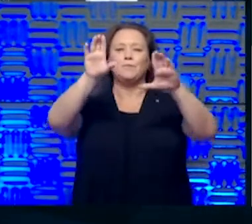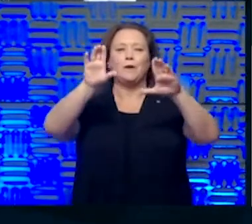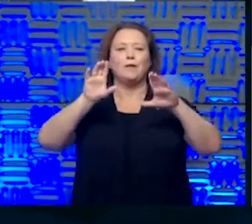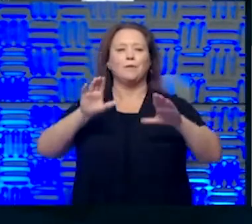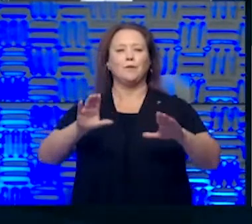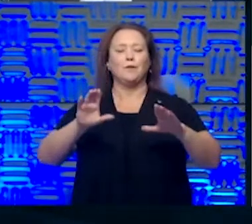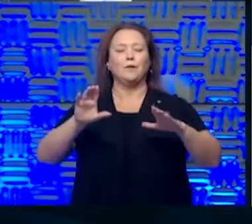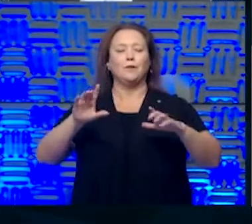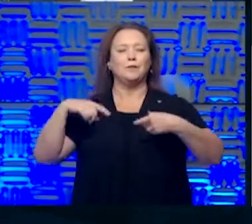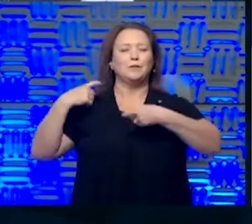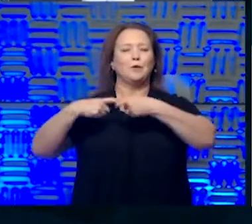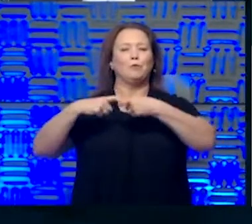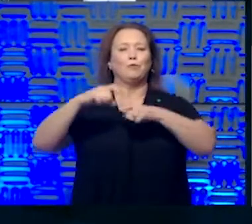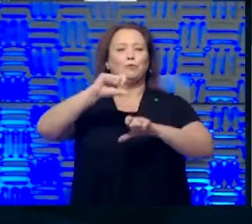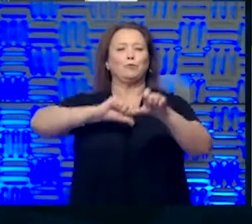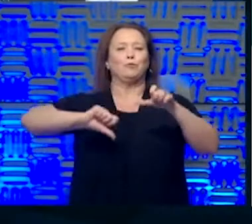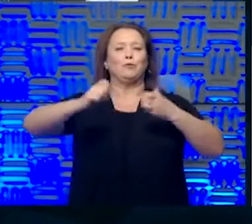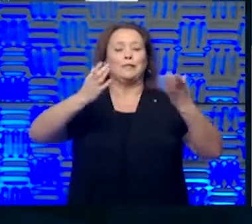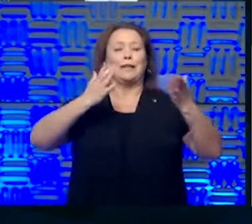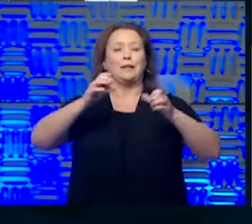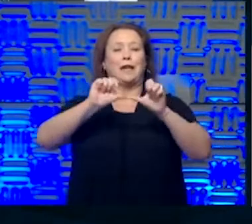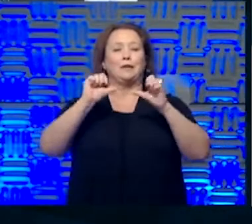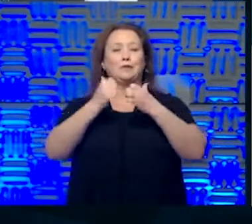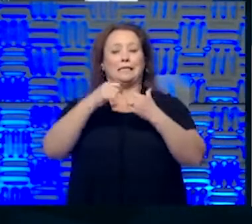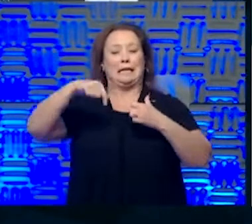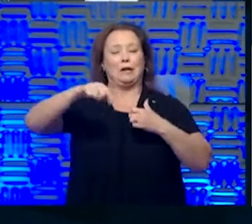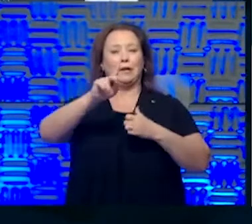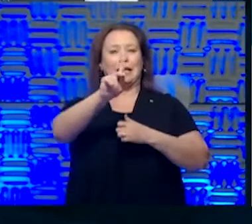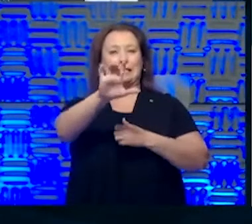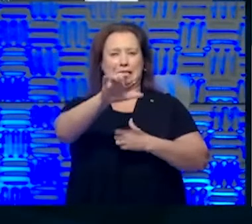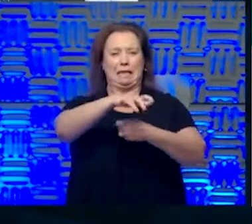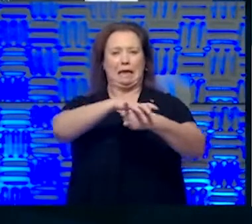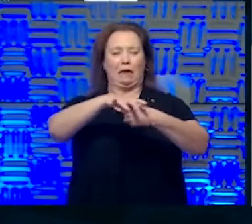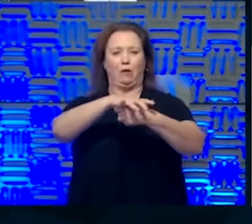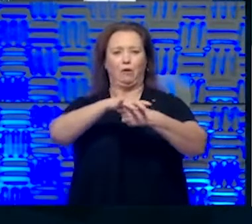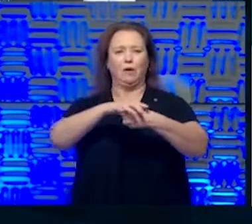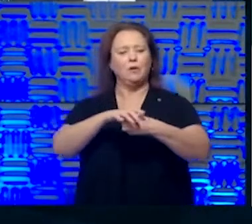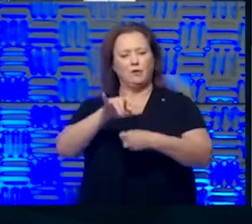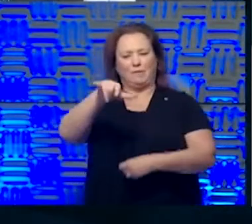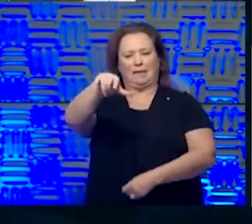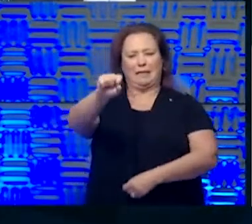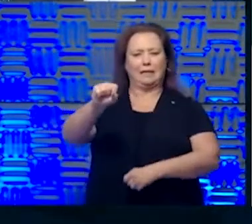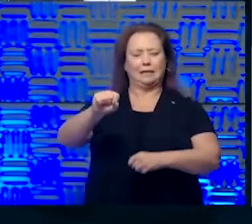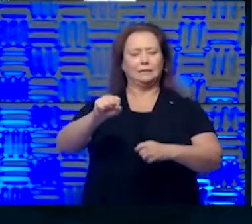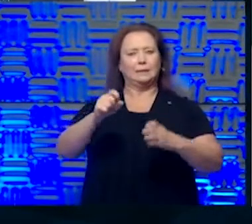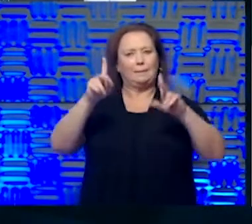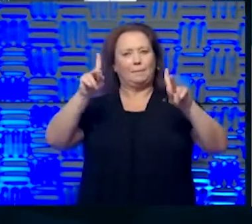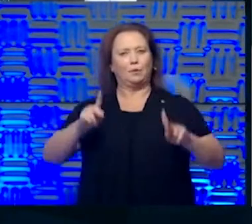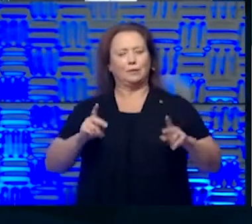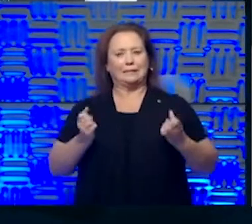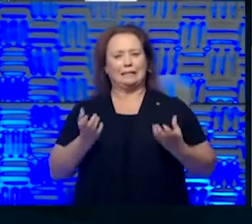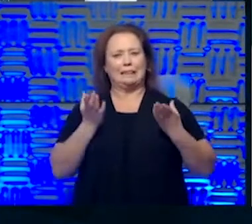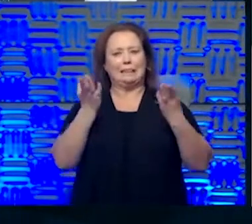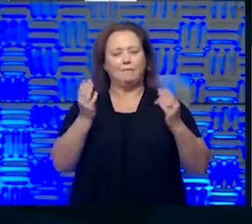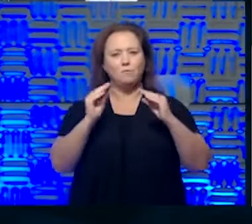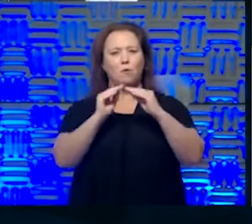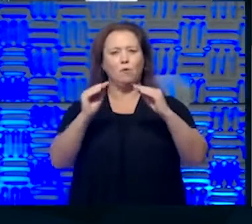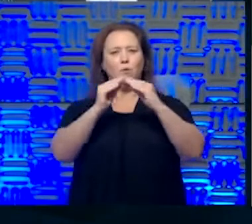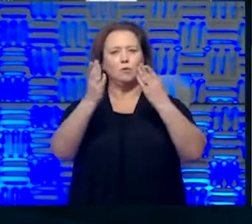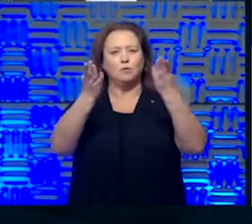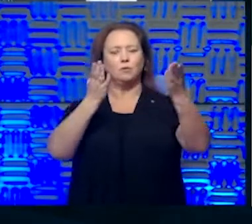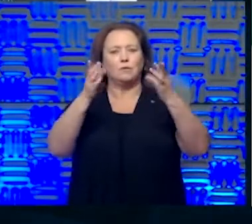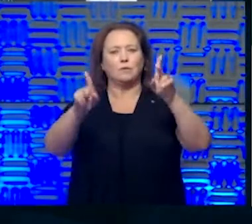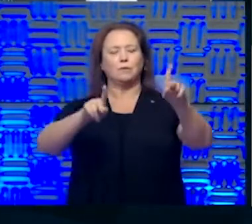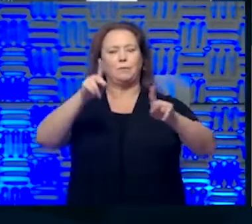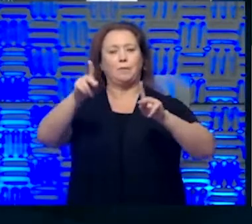social service agency in our region here. You really have to be a yes person to deliver more service to these people. And